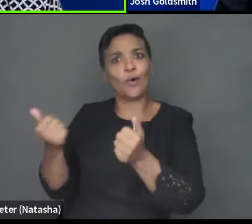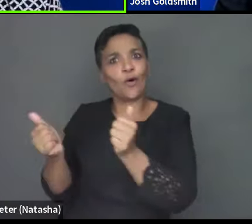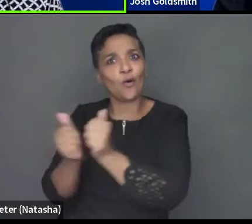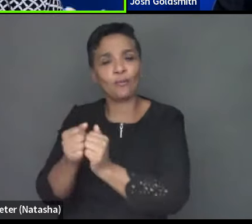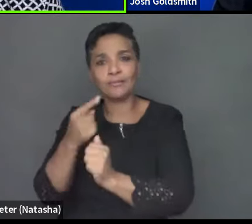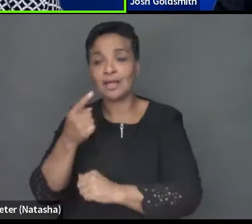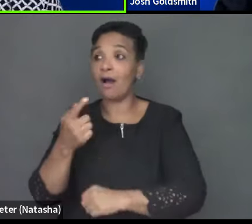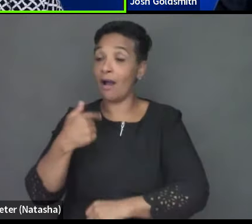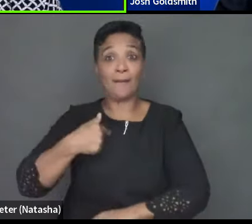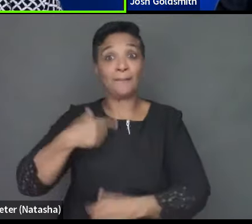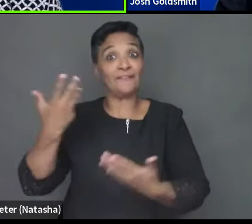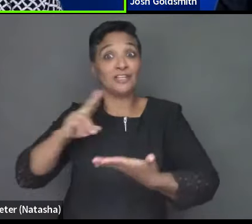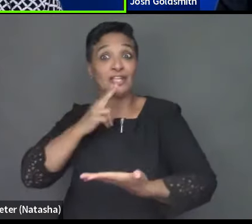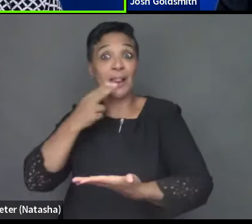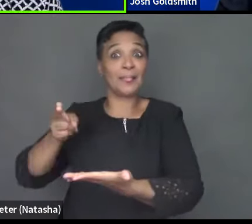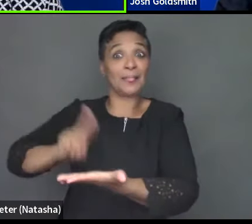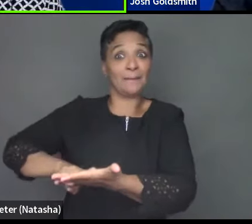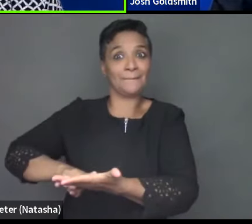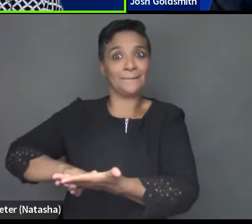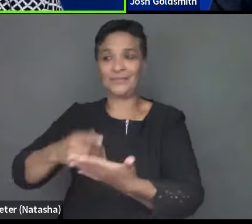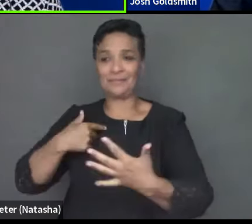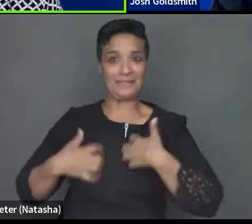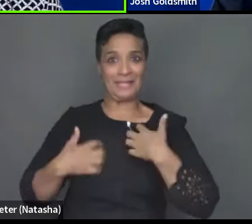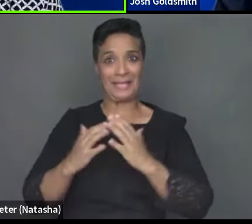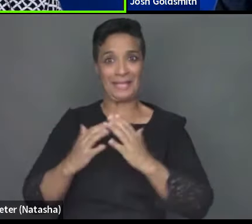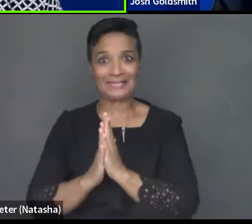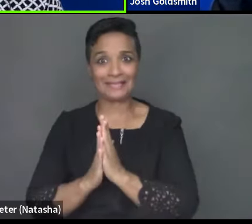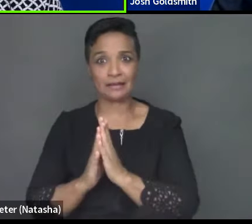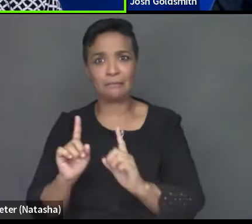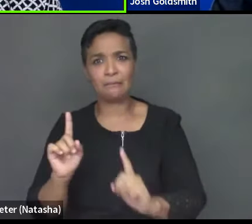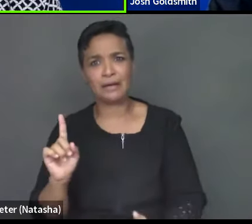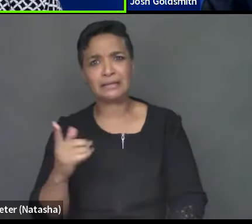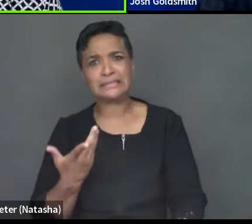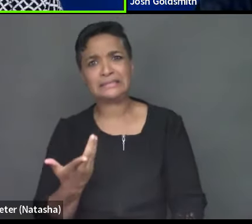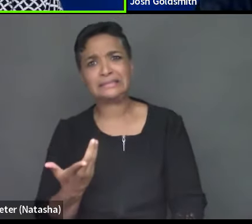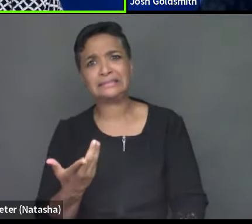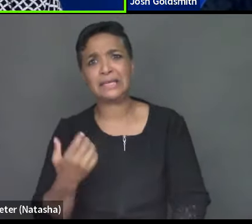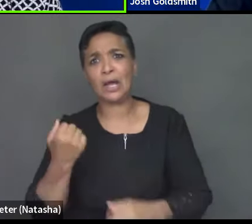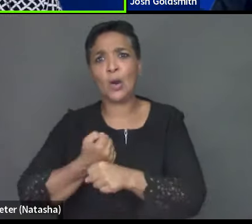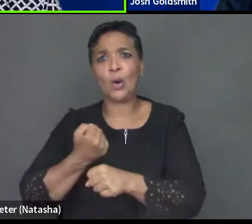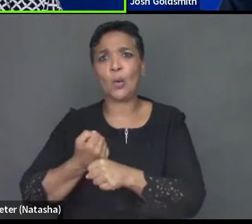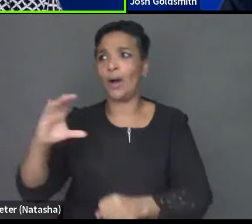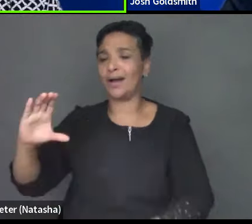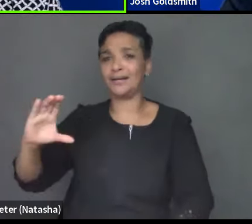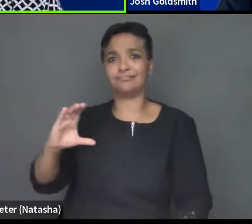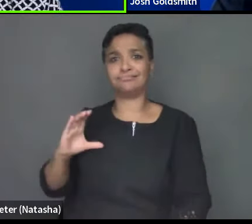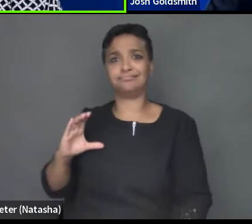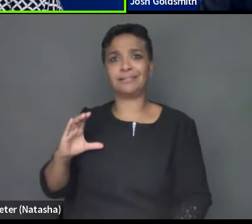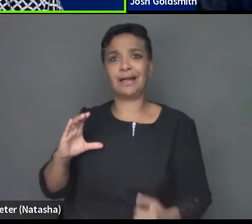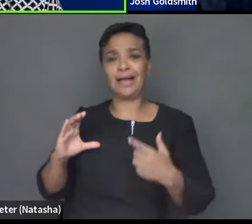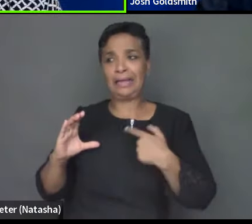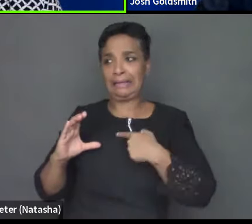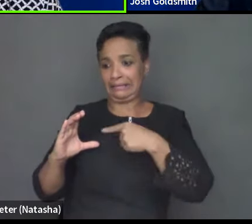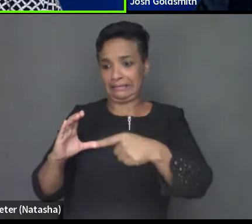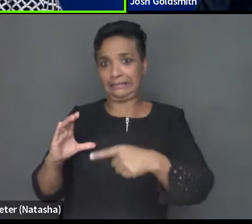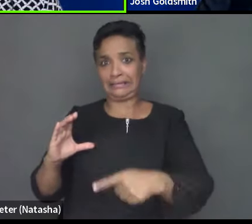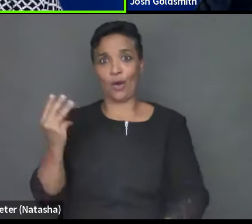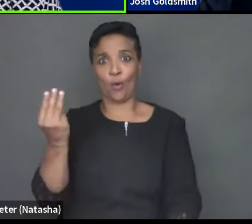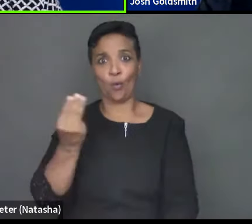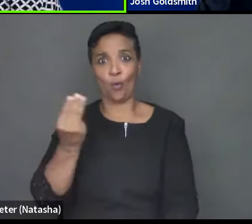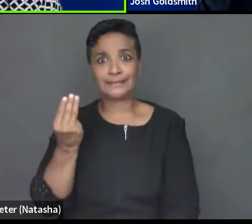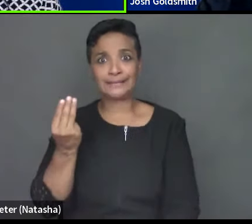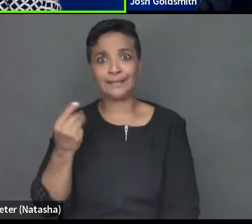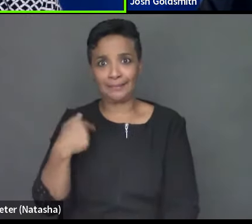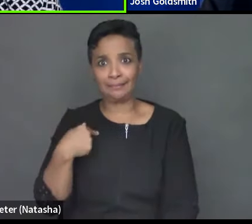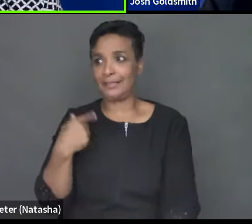for the summit. I'm so excited about it, but I just had a job come in for Wednesday, so I wouldn't be able to be